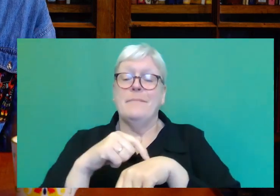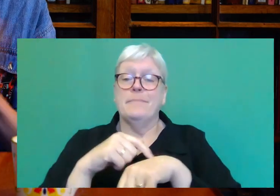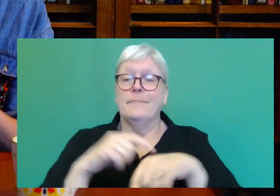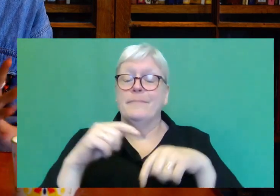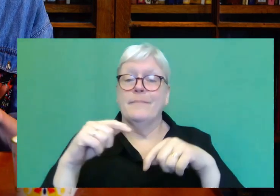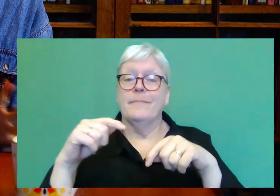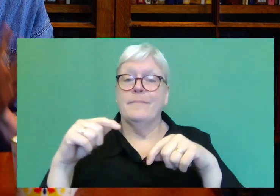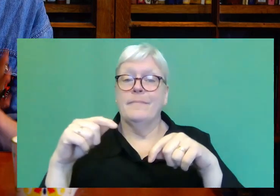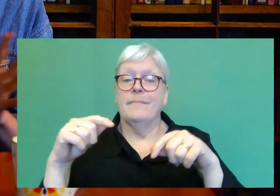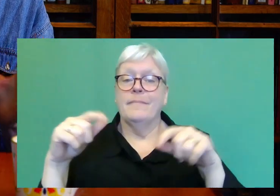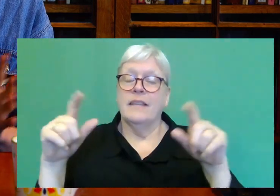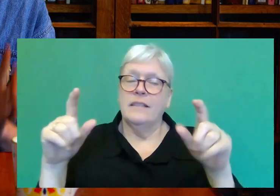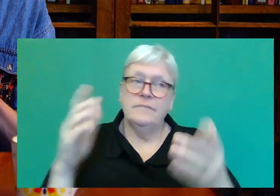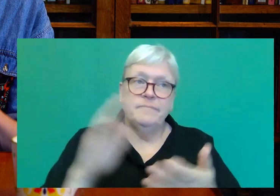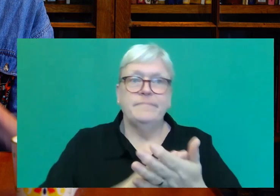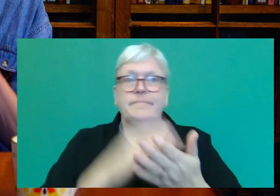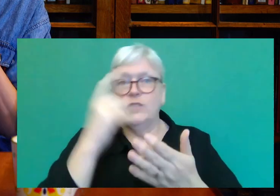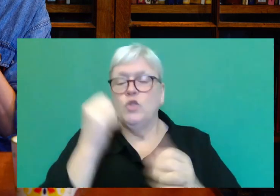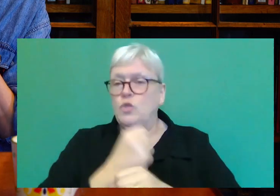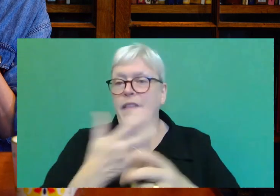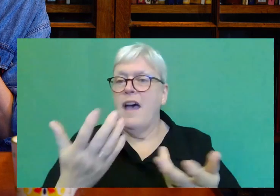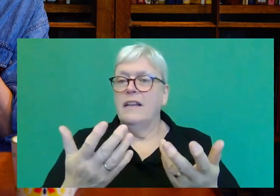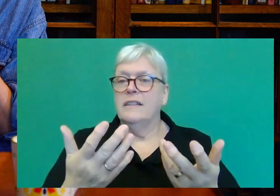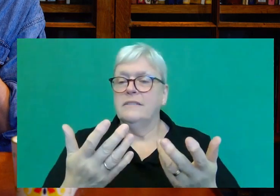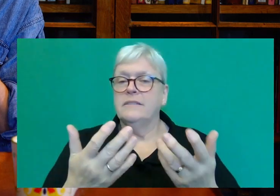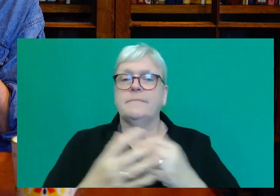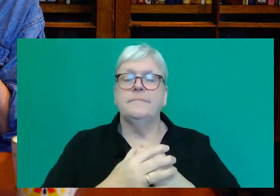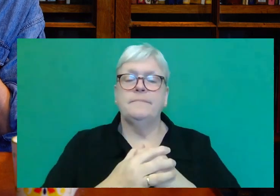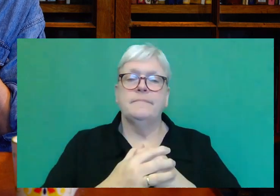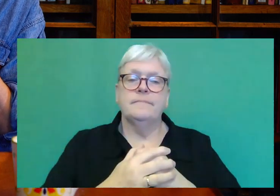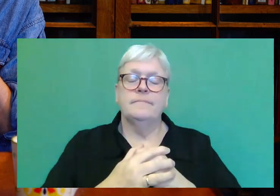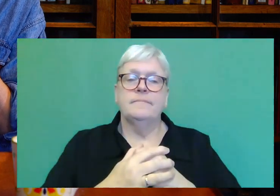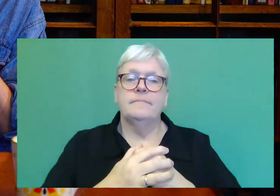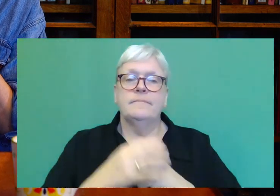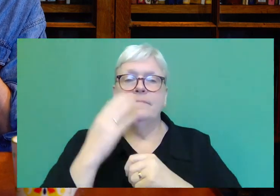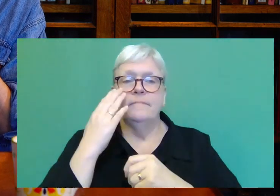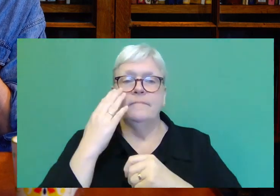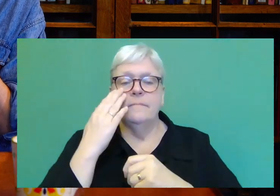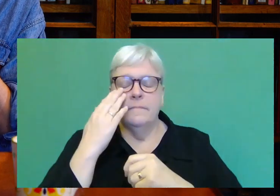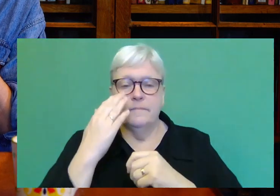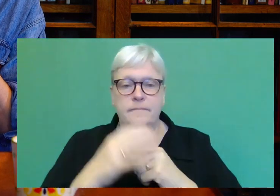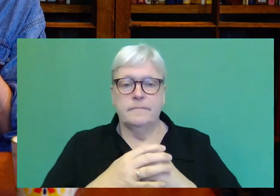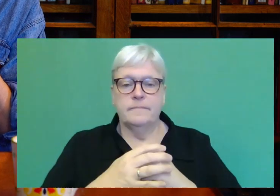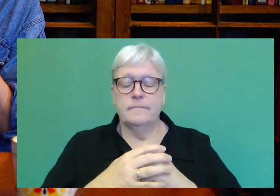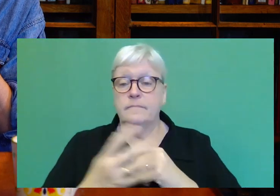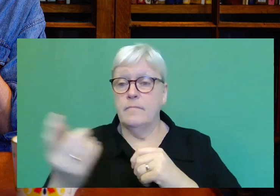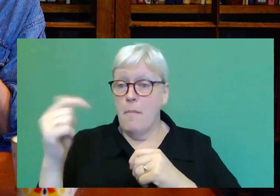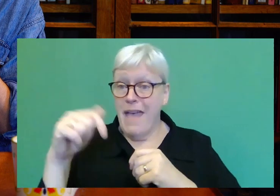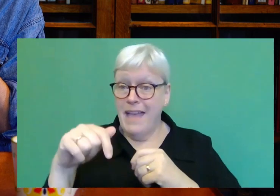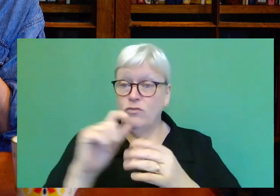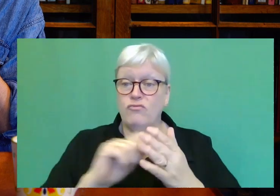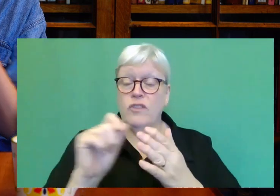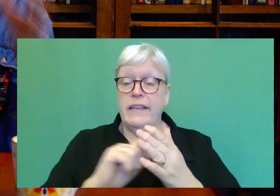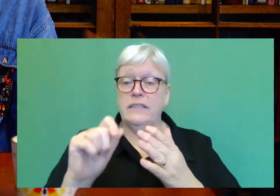galvanized me to be able to do that. It was the keystone to jumping through those hoops. And then I came back to the writing months